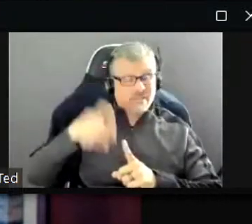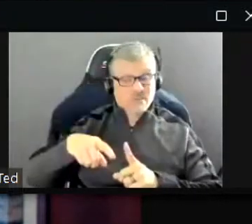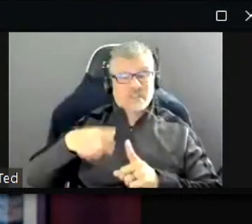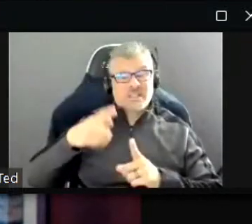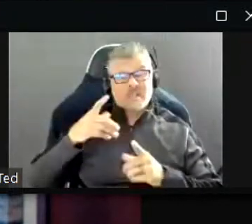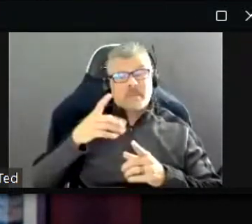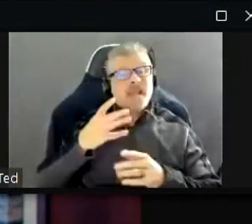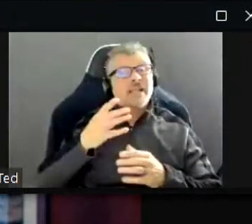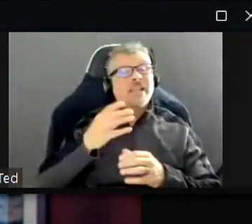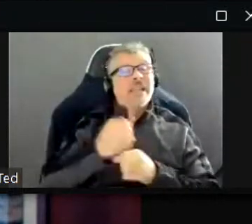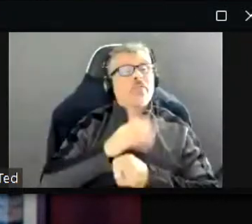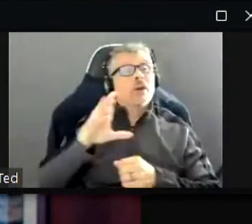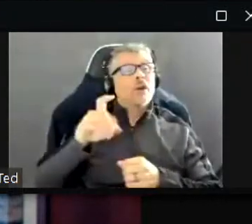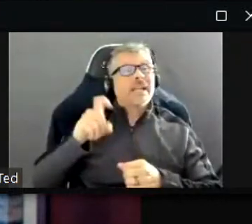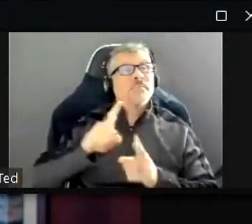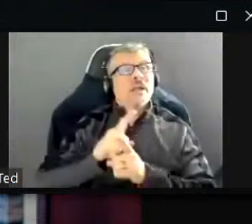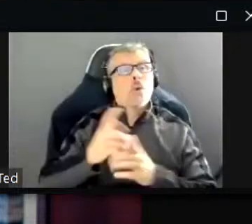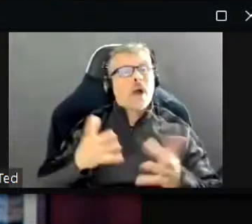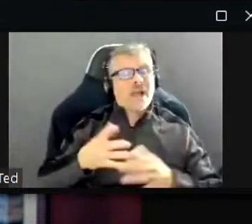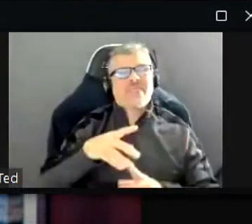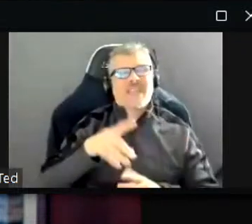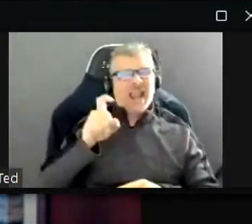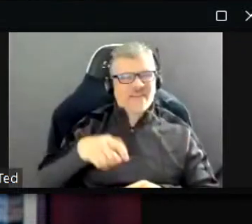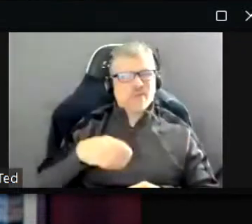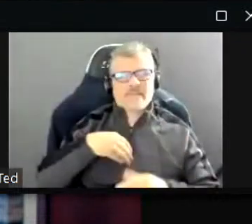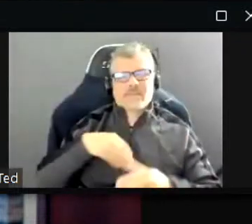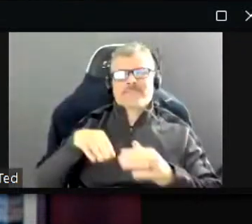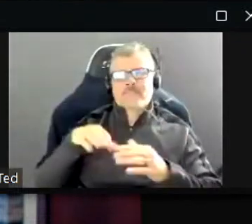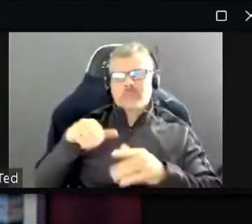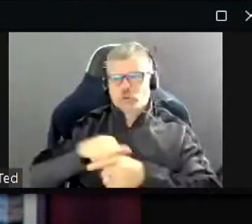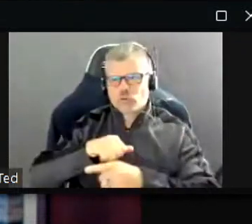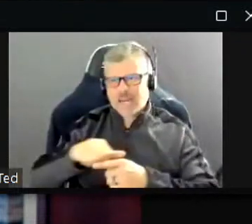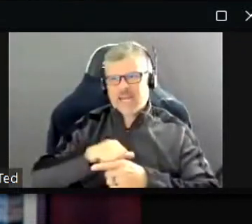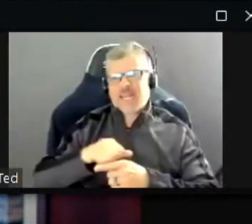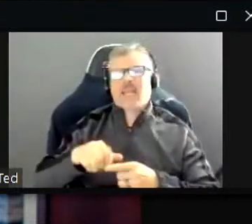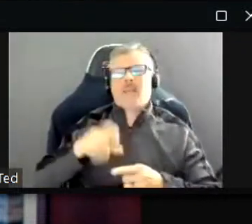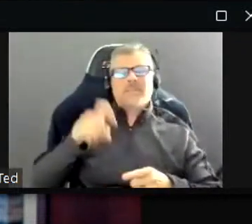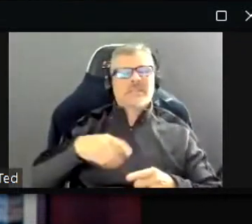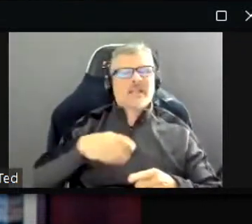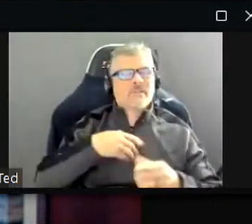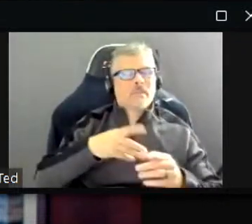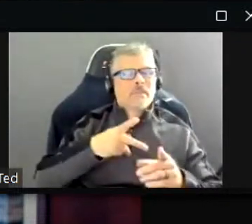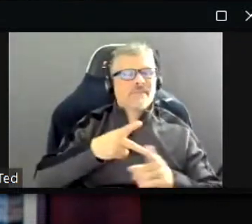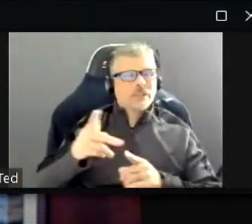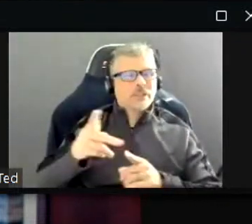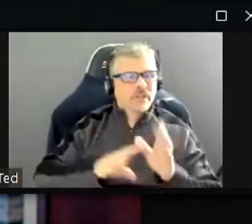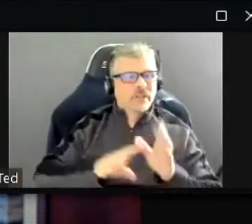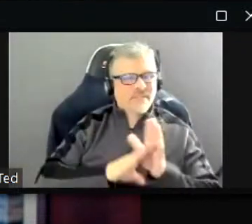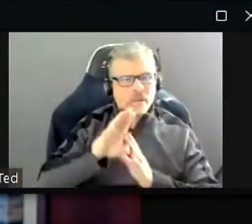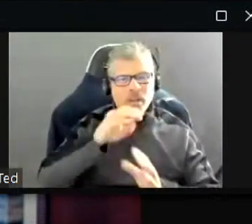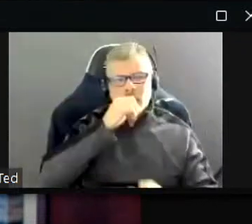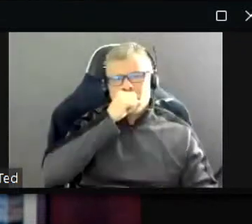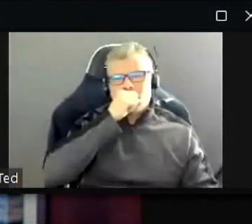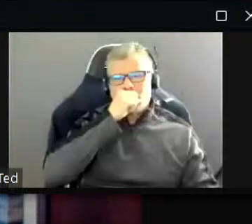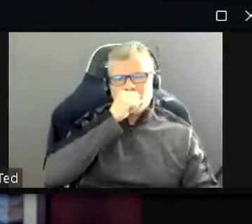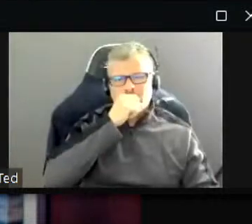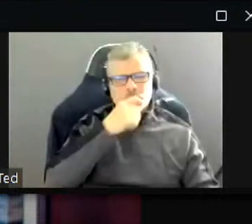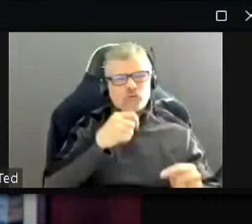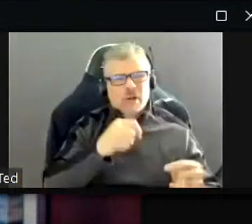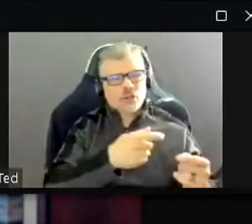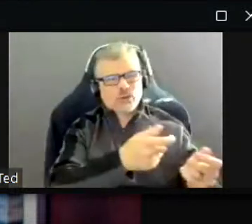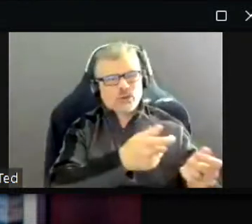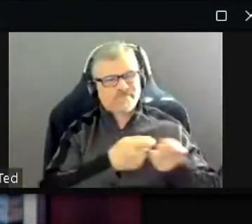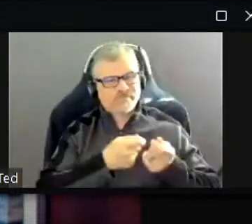to access training, access professional development, bring in something as you